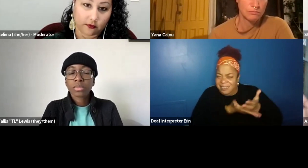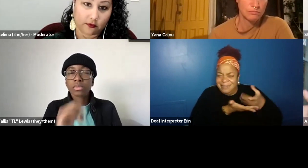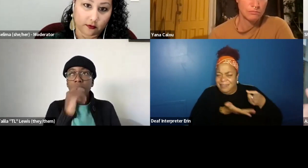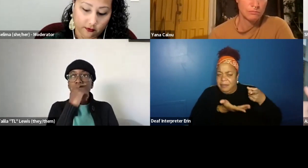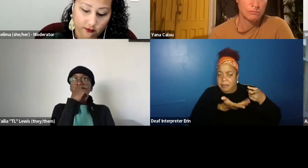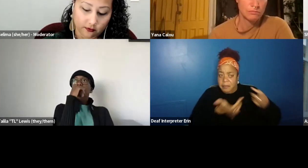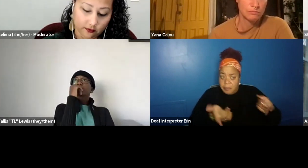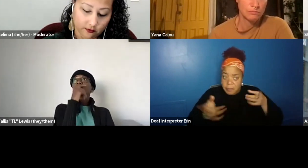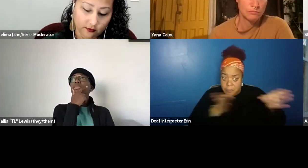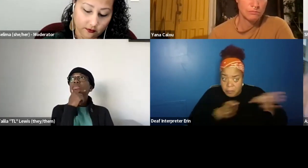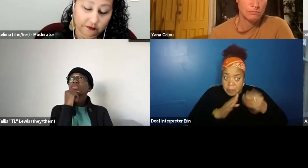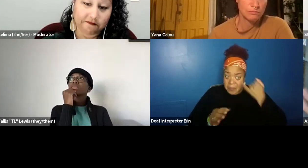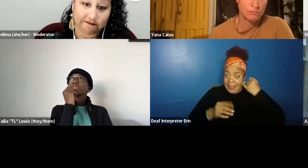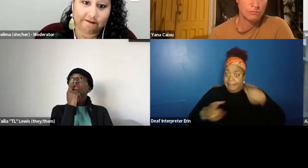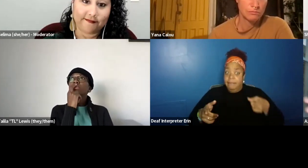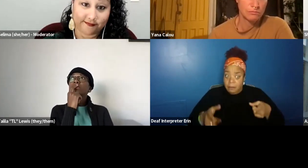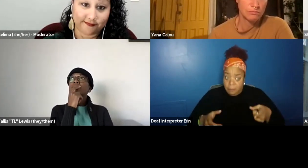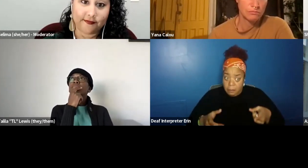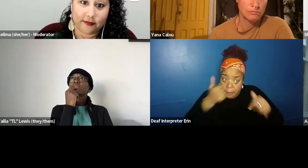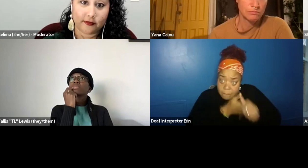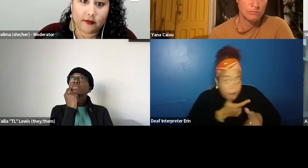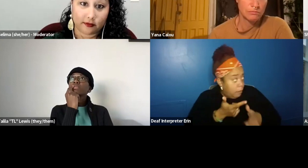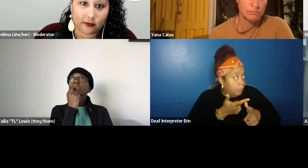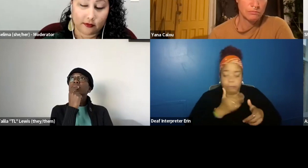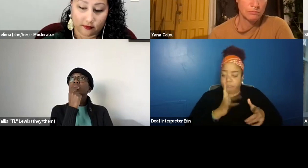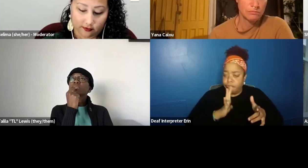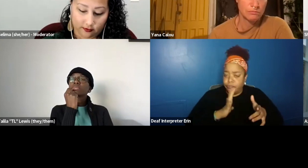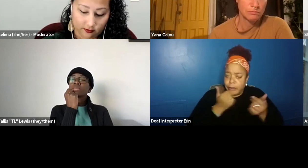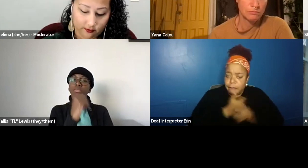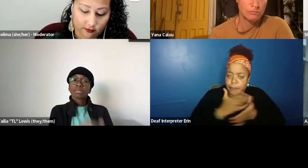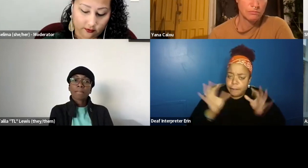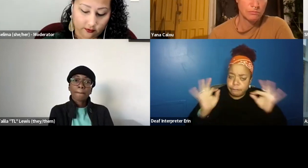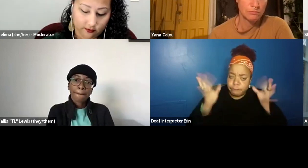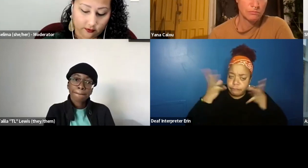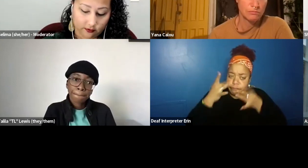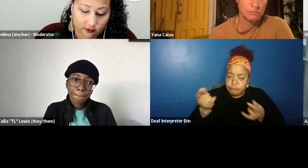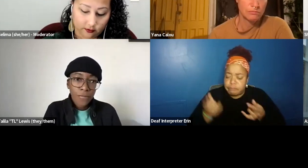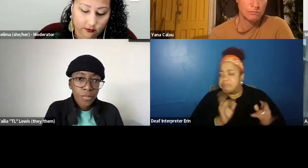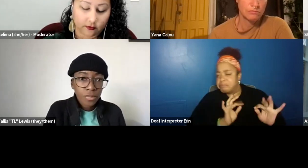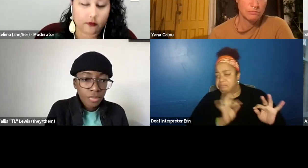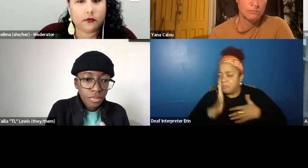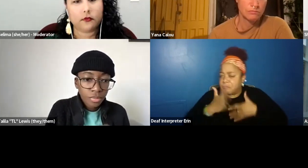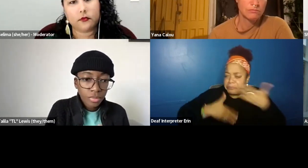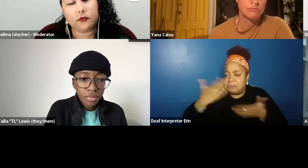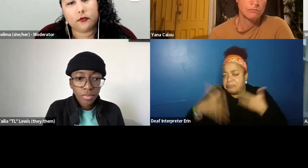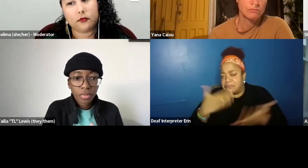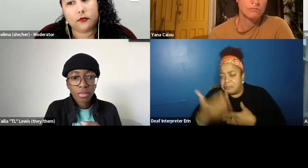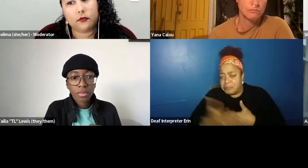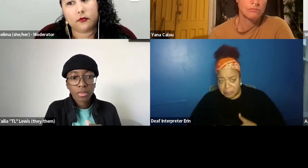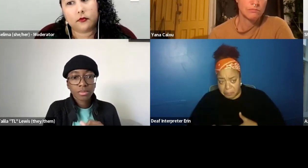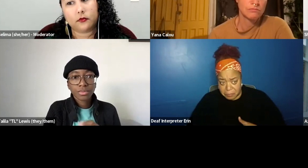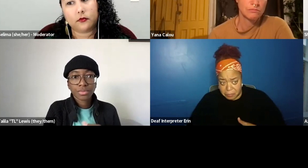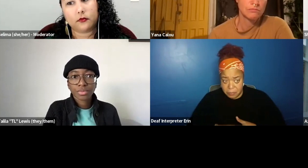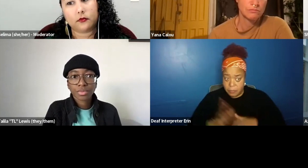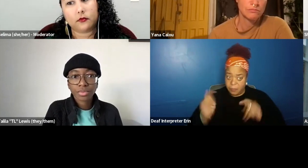your disability status is like not really all that germane, right? Like all that the state is